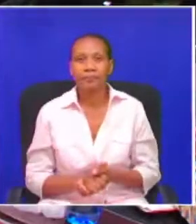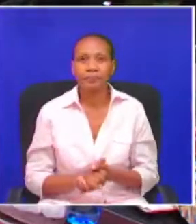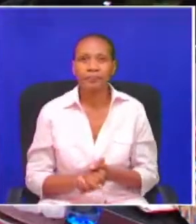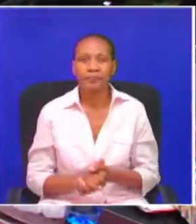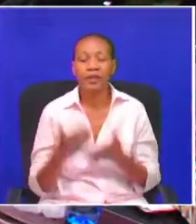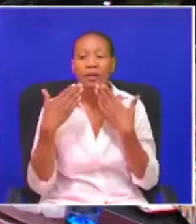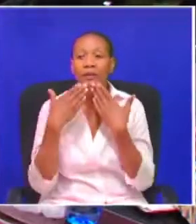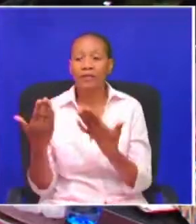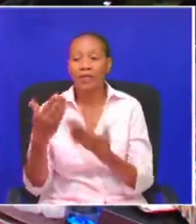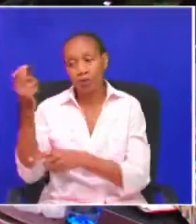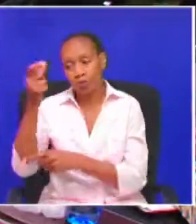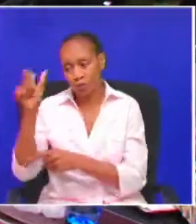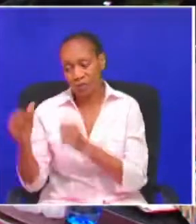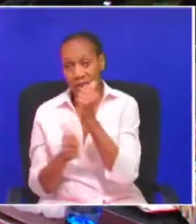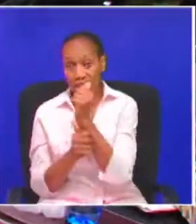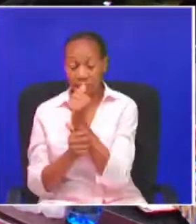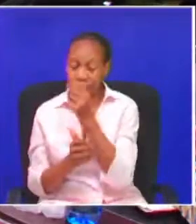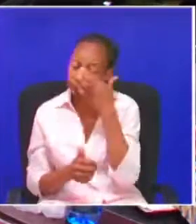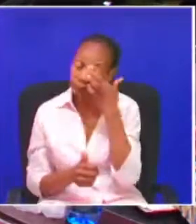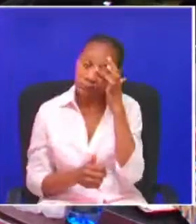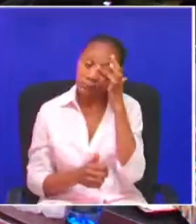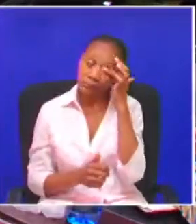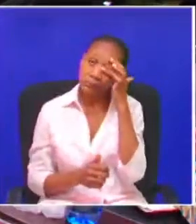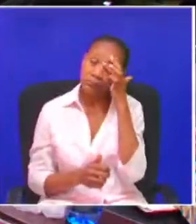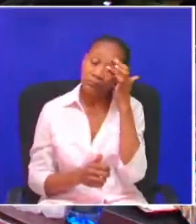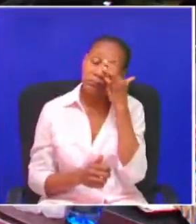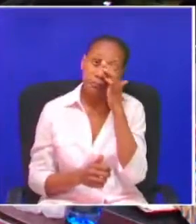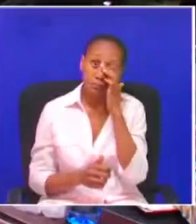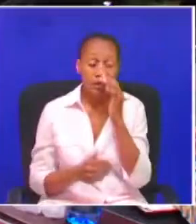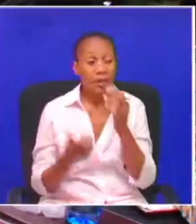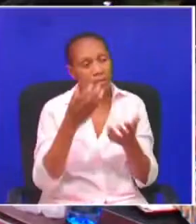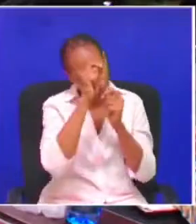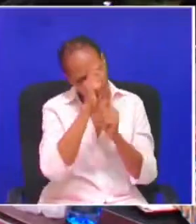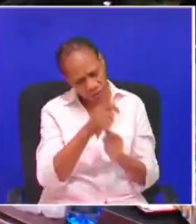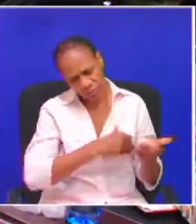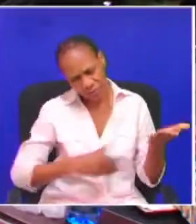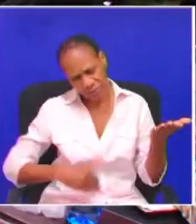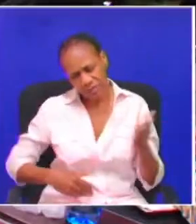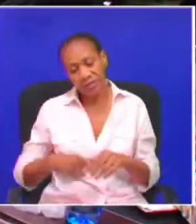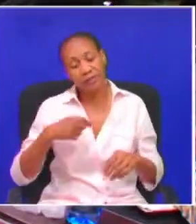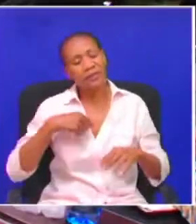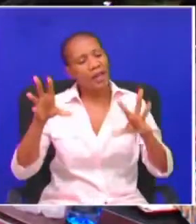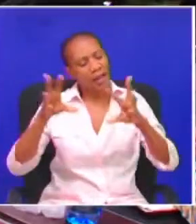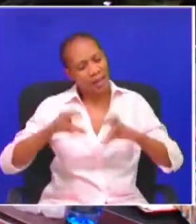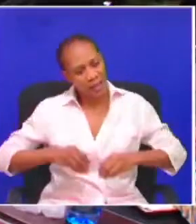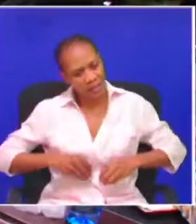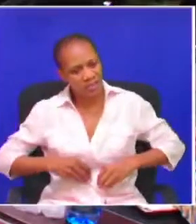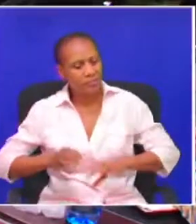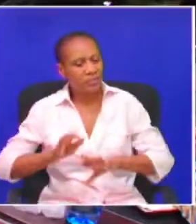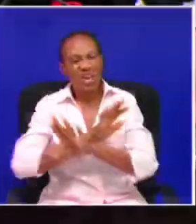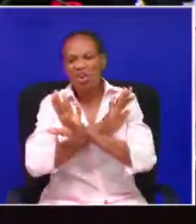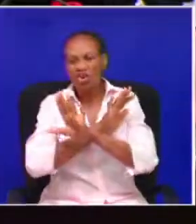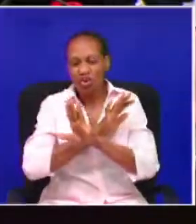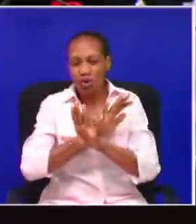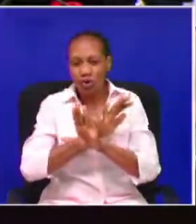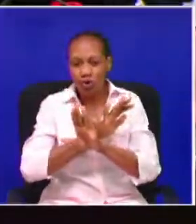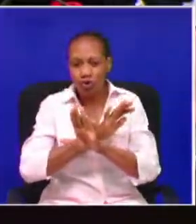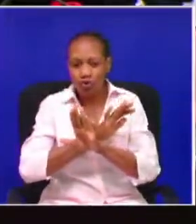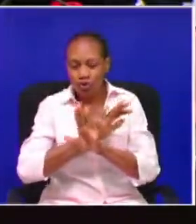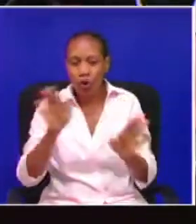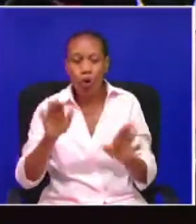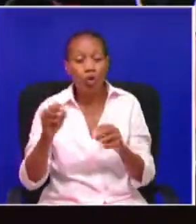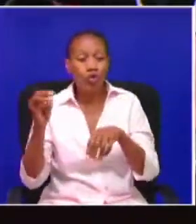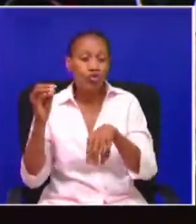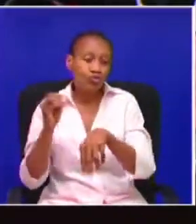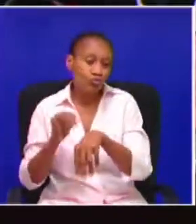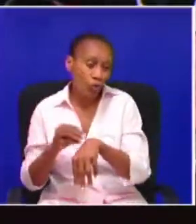Thank you, Honorable Deputy Speaker. Honorable President, we welcome the no-nonsense progress that has been made under Minister Leon